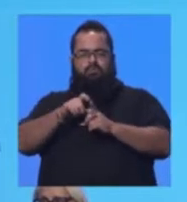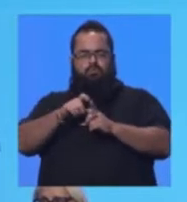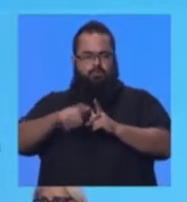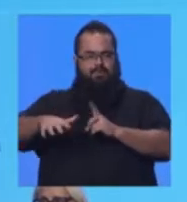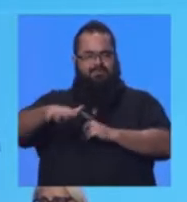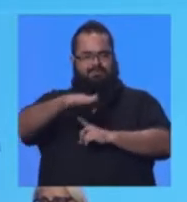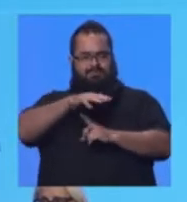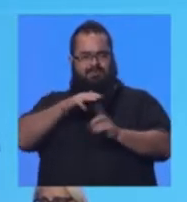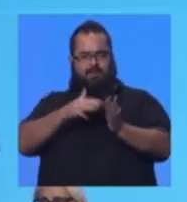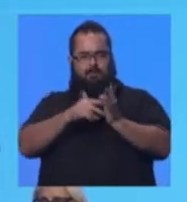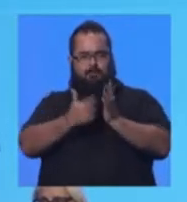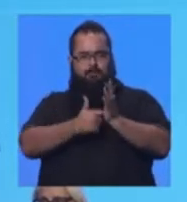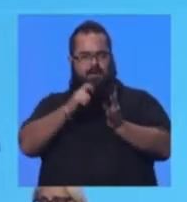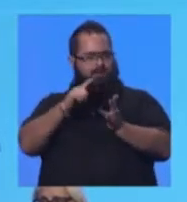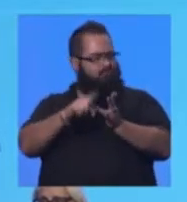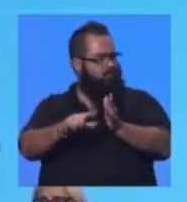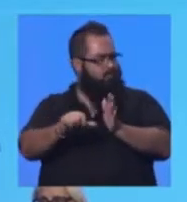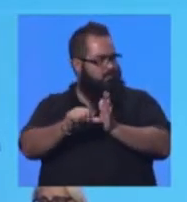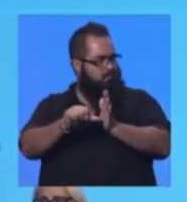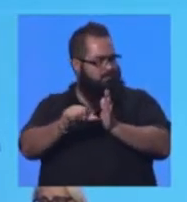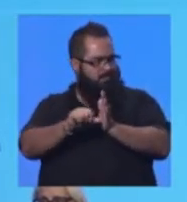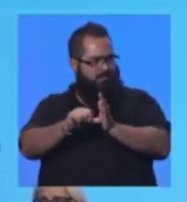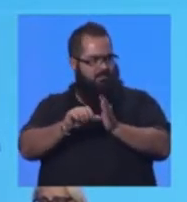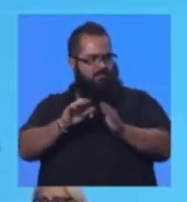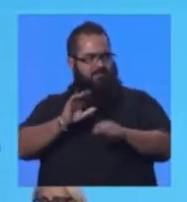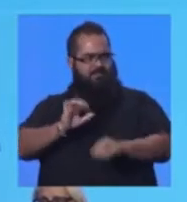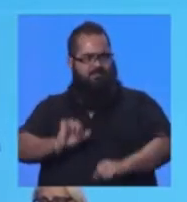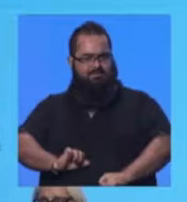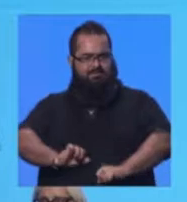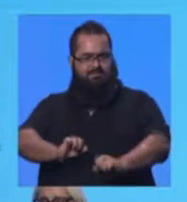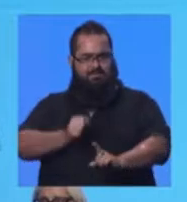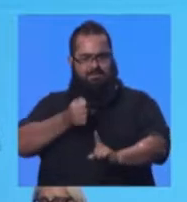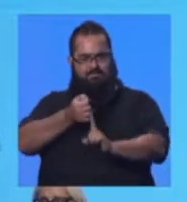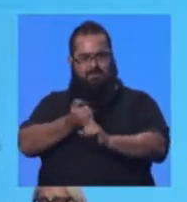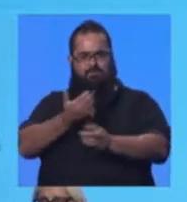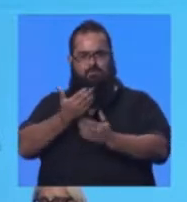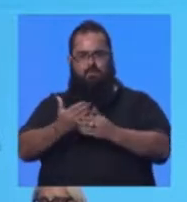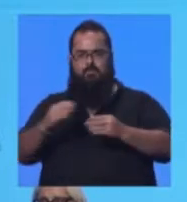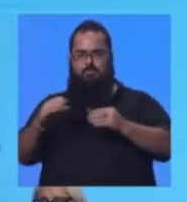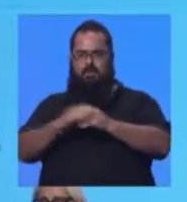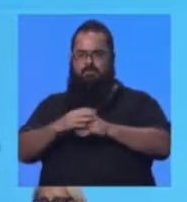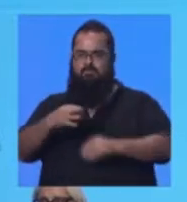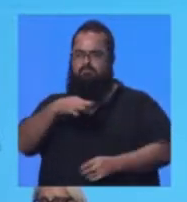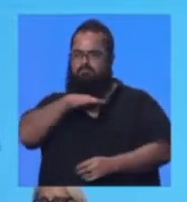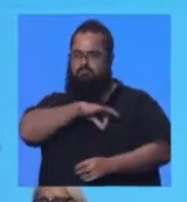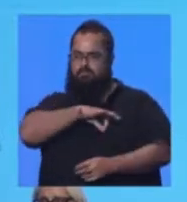macroeconomy and its impacts on the bank's profit going forward.